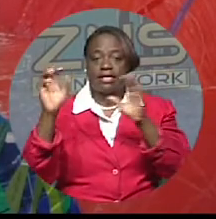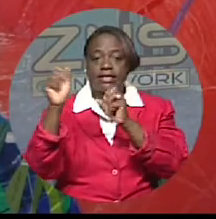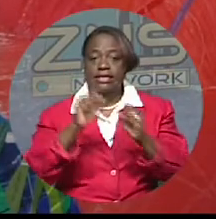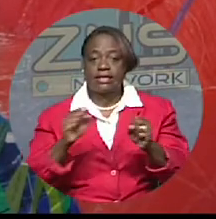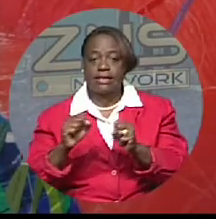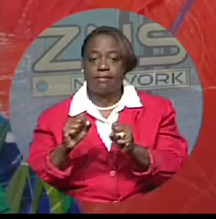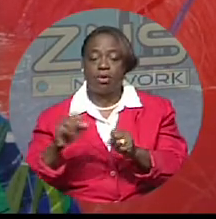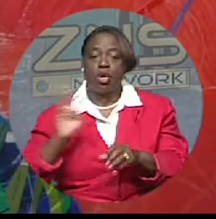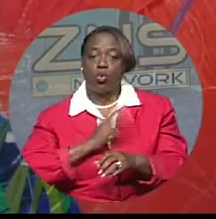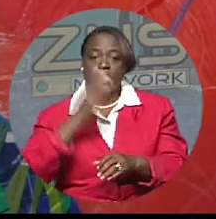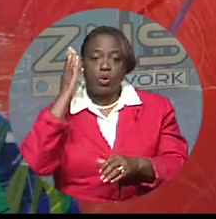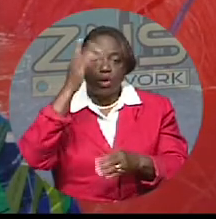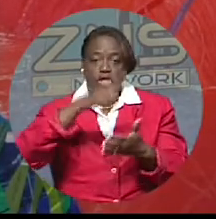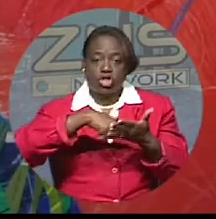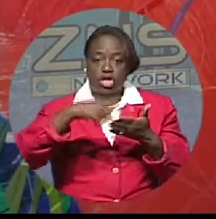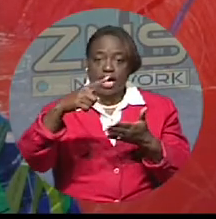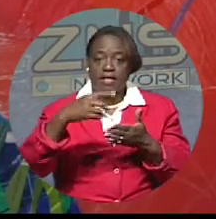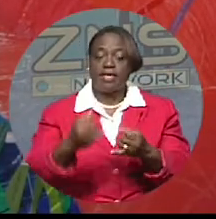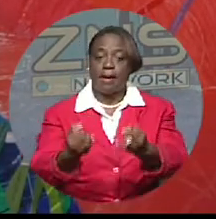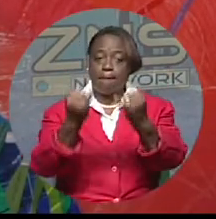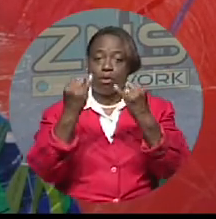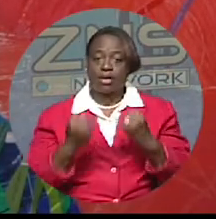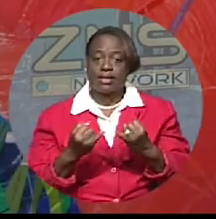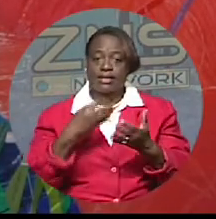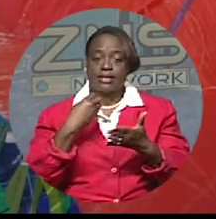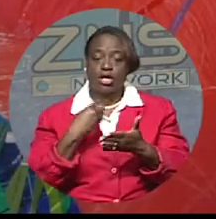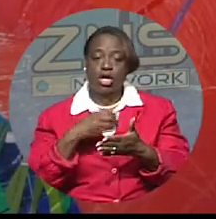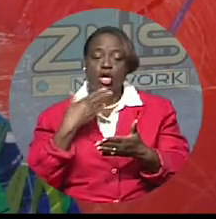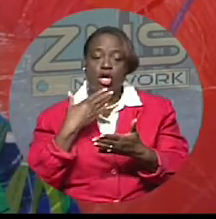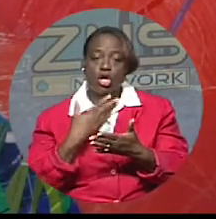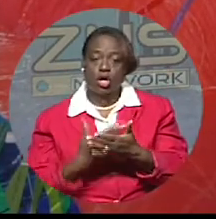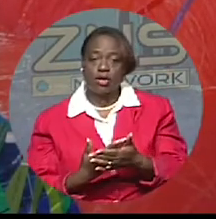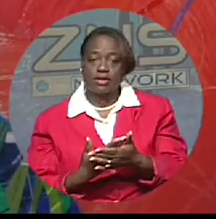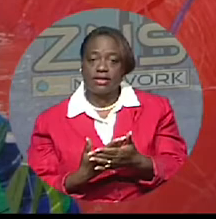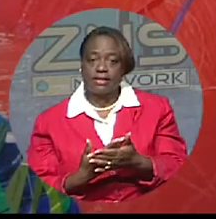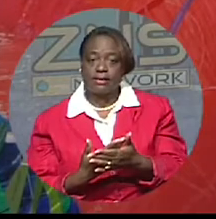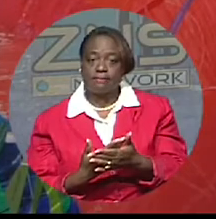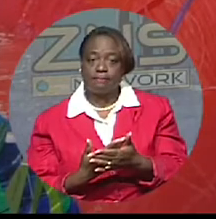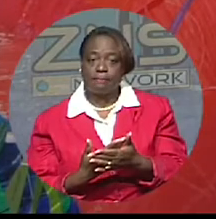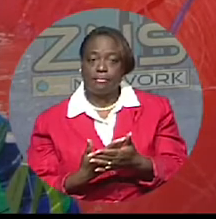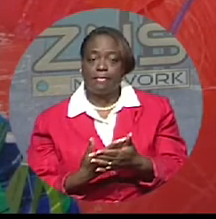importers' goods and the level of importation, and if we found it to be